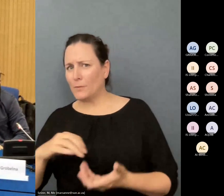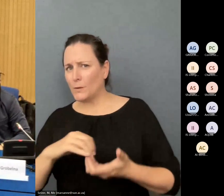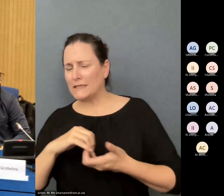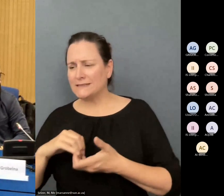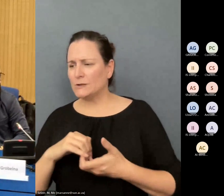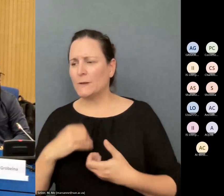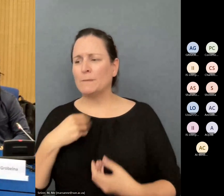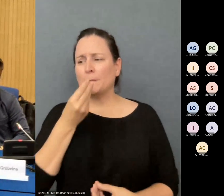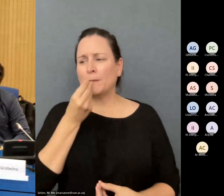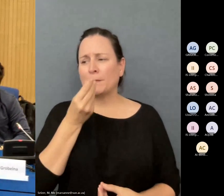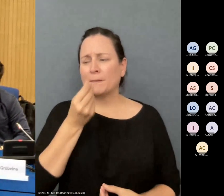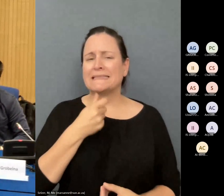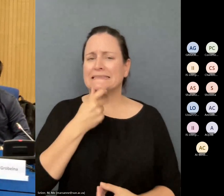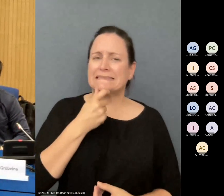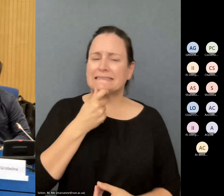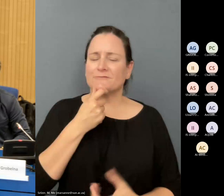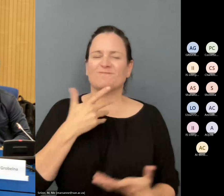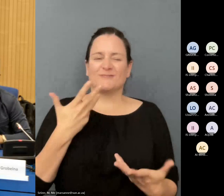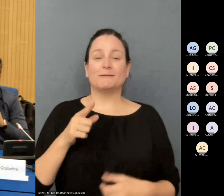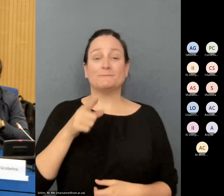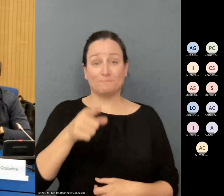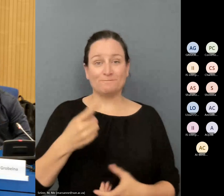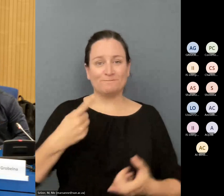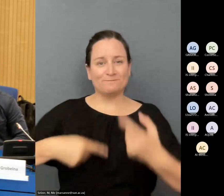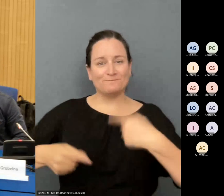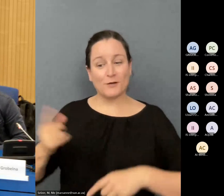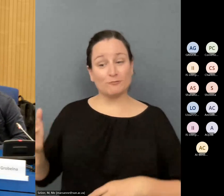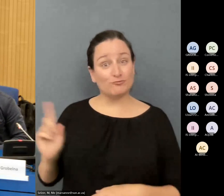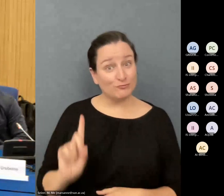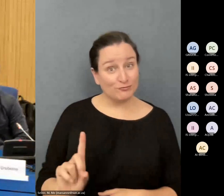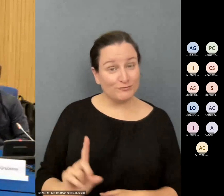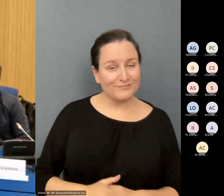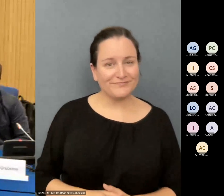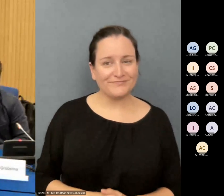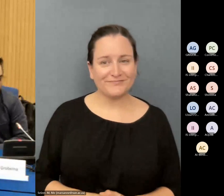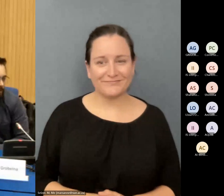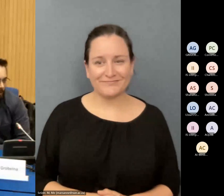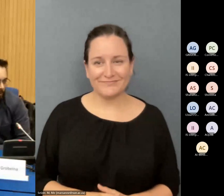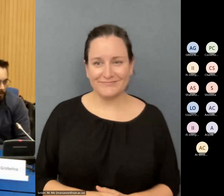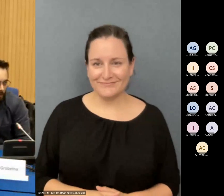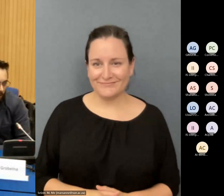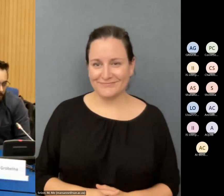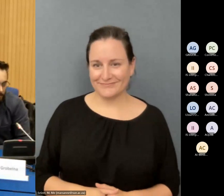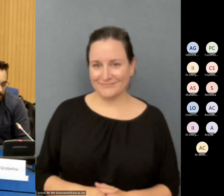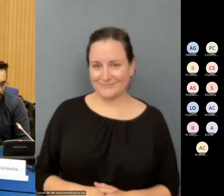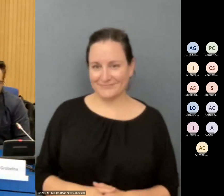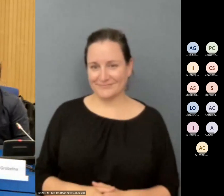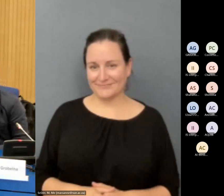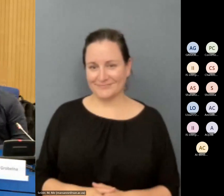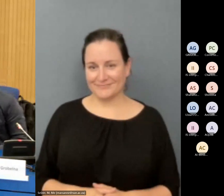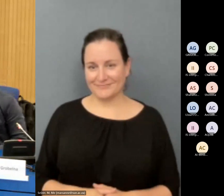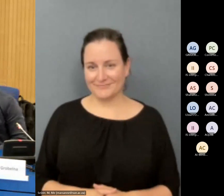Victor, the floor is yours. Thank you. Human connections don't happen on their own.